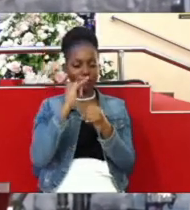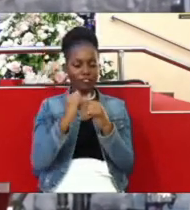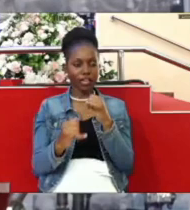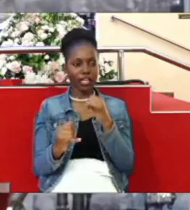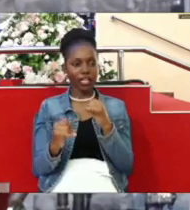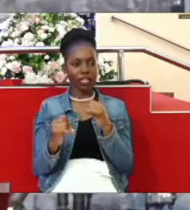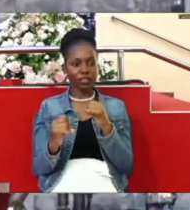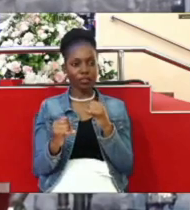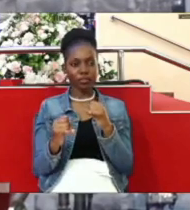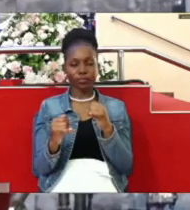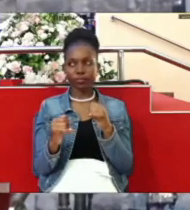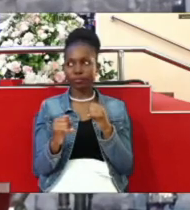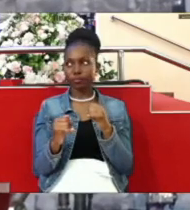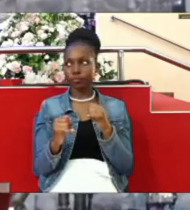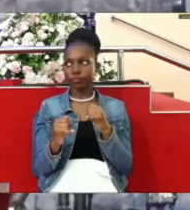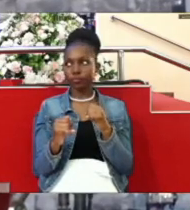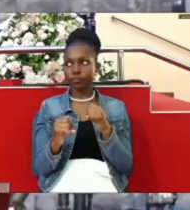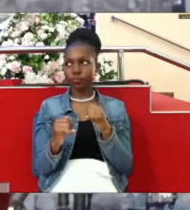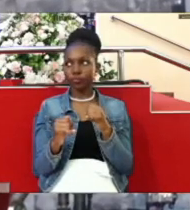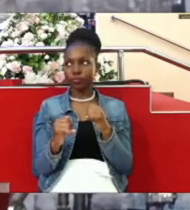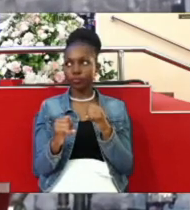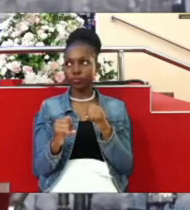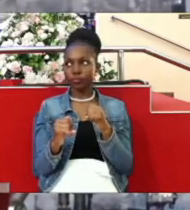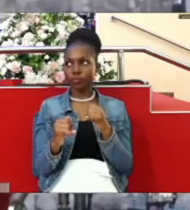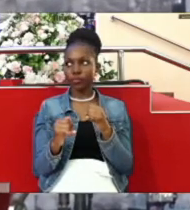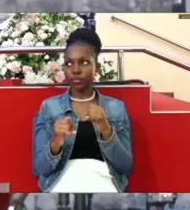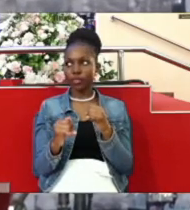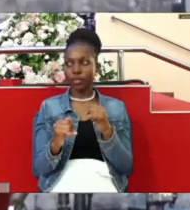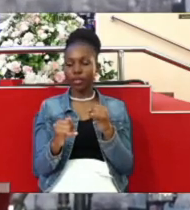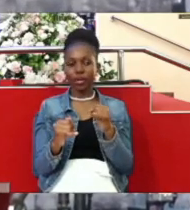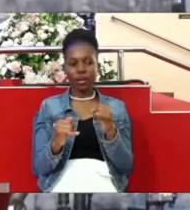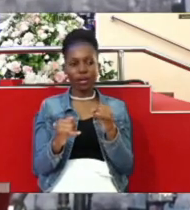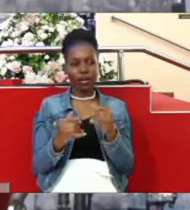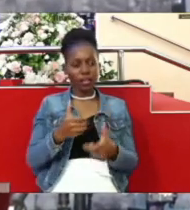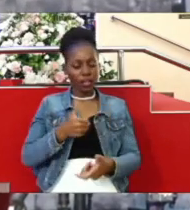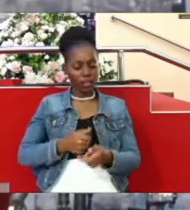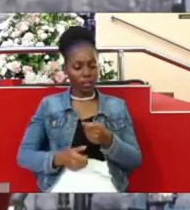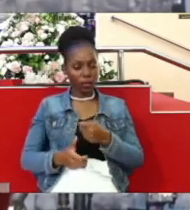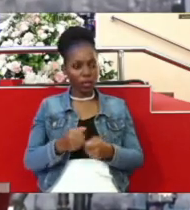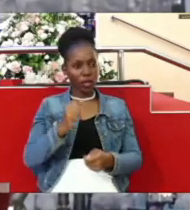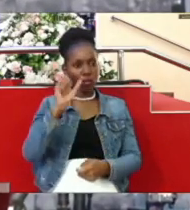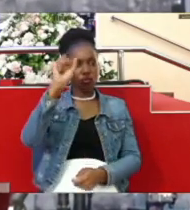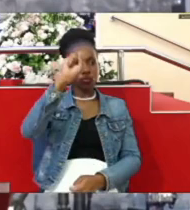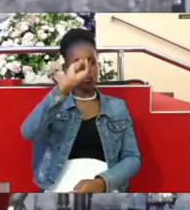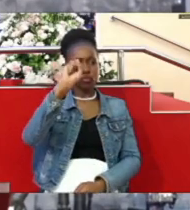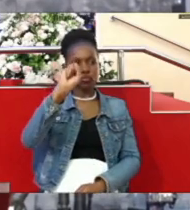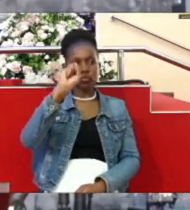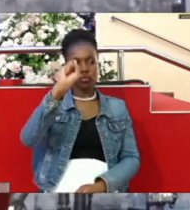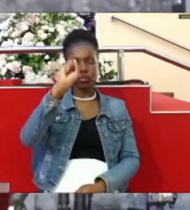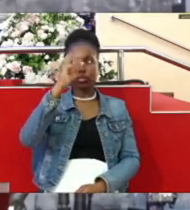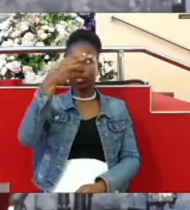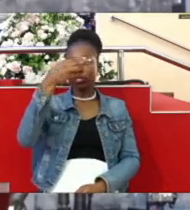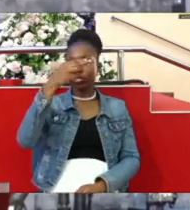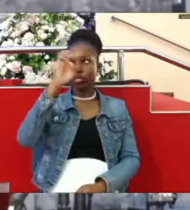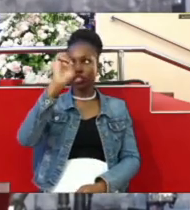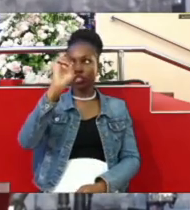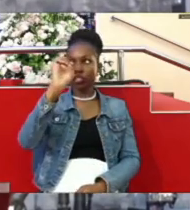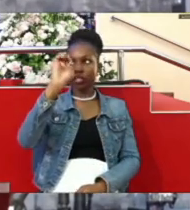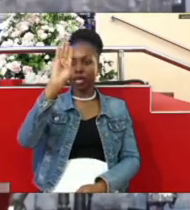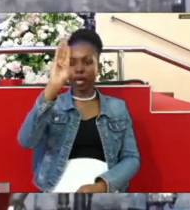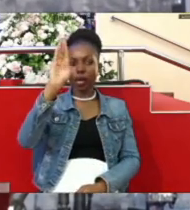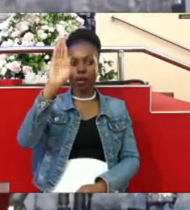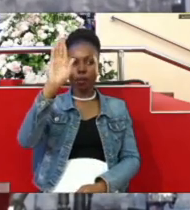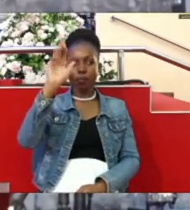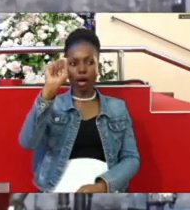now. Na mwishowe. Is the well of Shemba. Ni kisima cha Shemba. Shemba. Kisima cha Shemba. Shemba, the